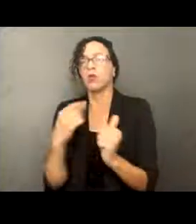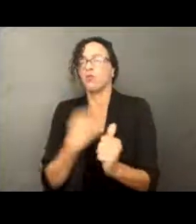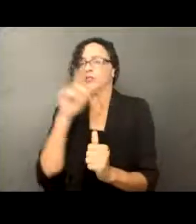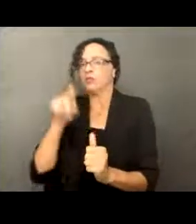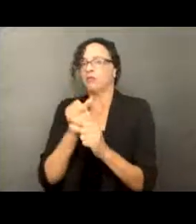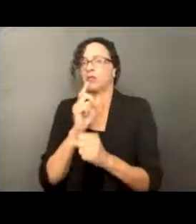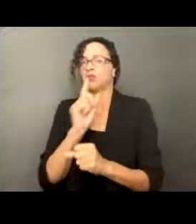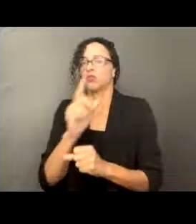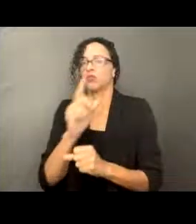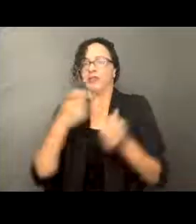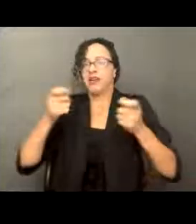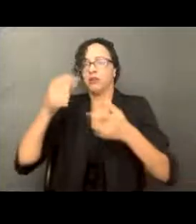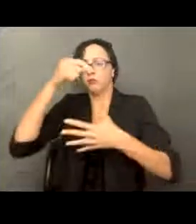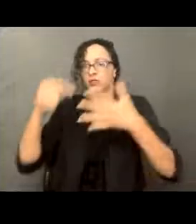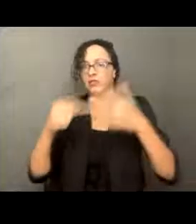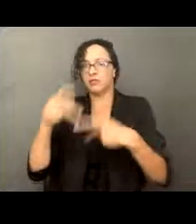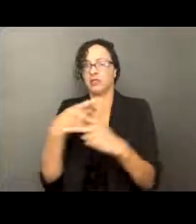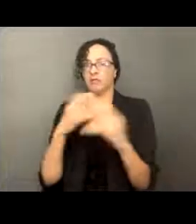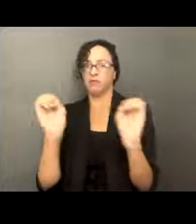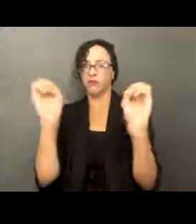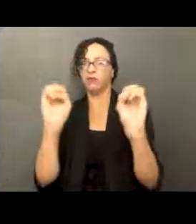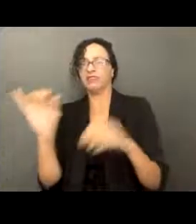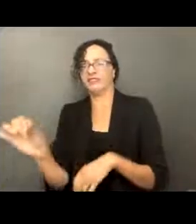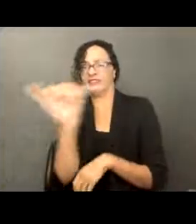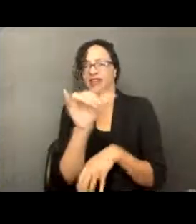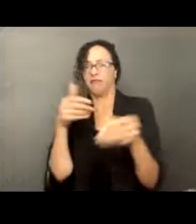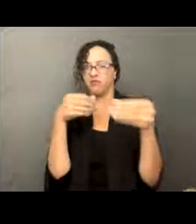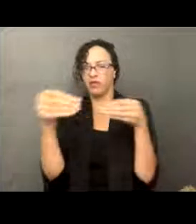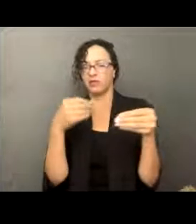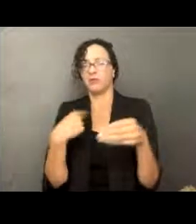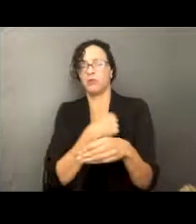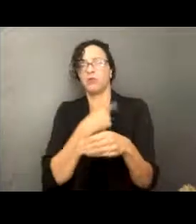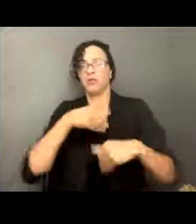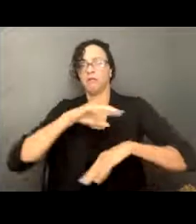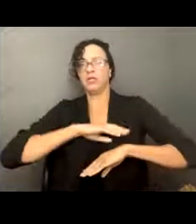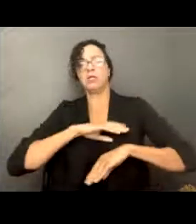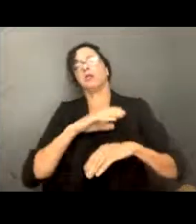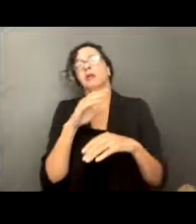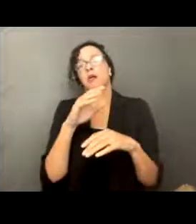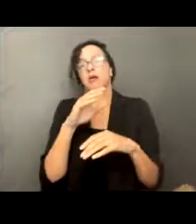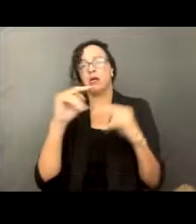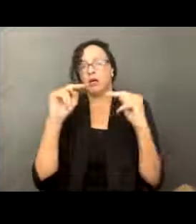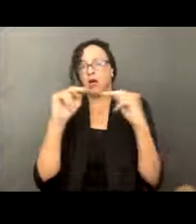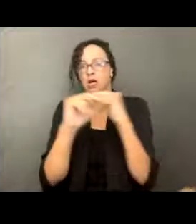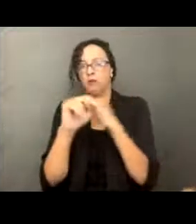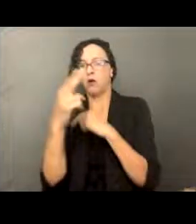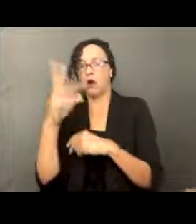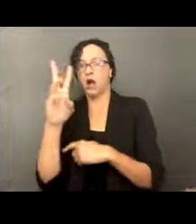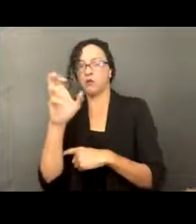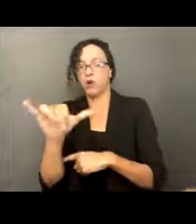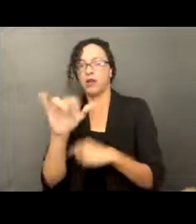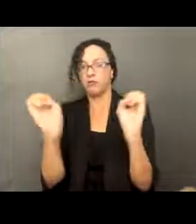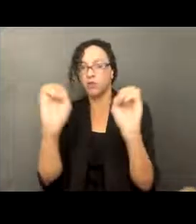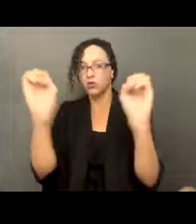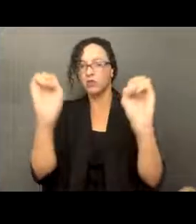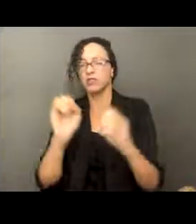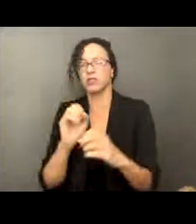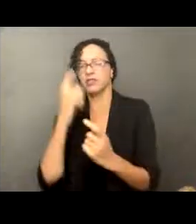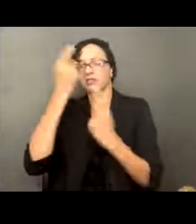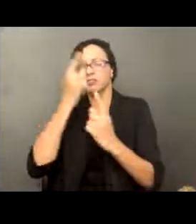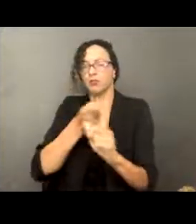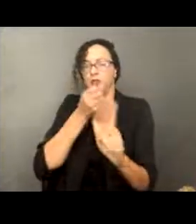emergencies with the same flexibility as we do highway emergencies, given the potential impact to intercity rail, passenger rail, along